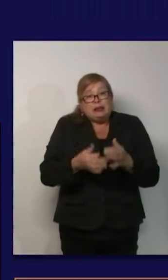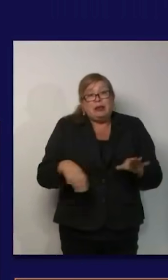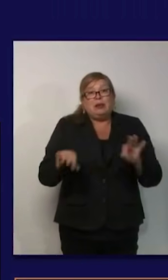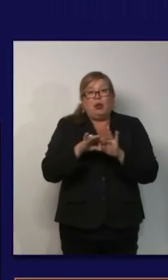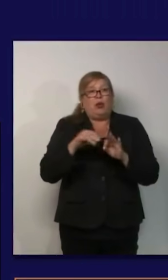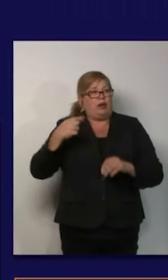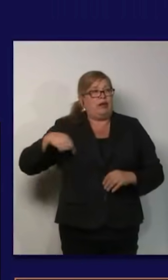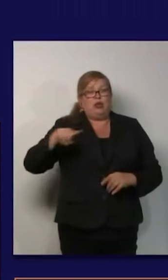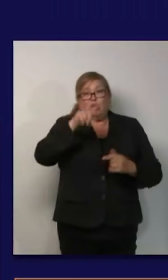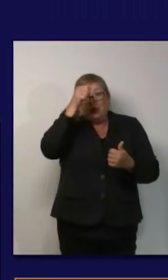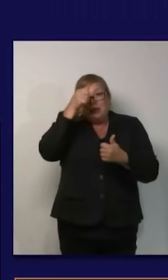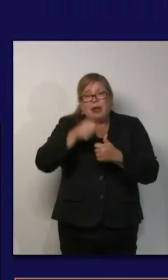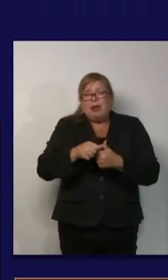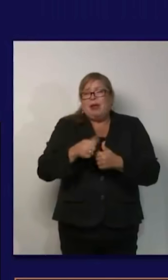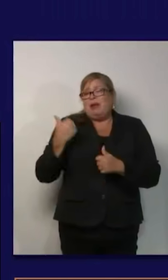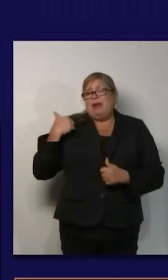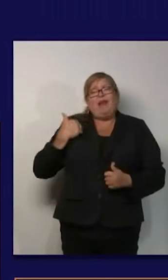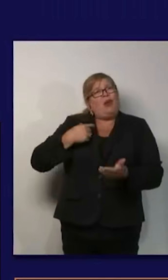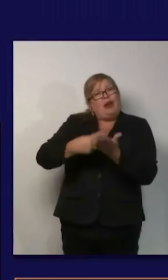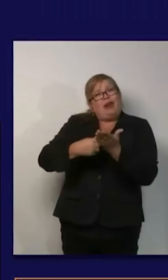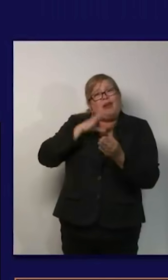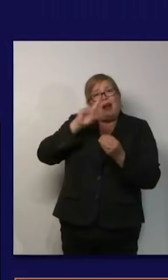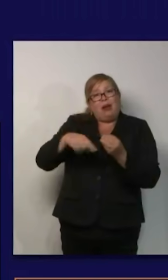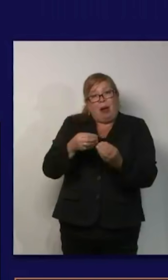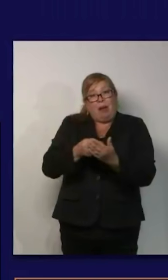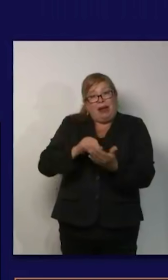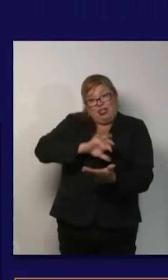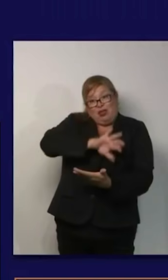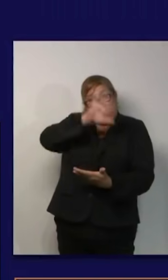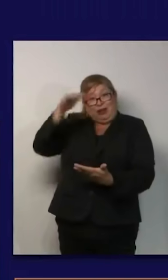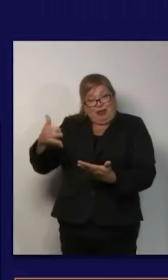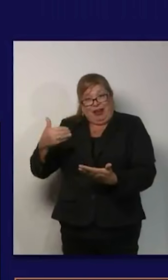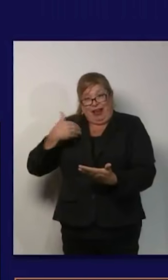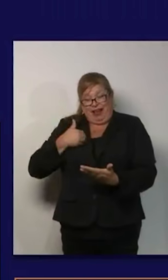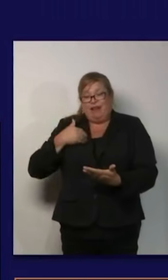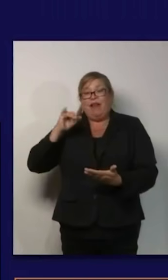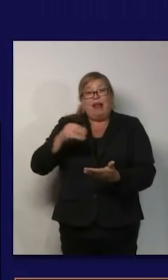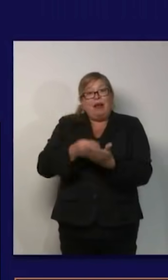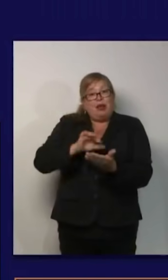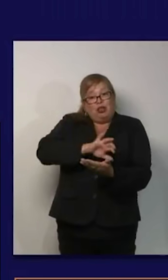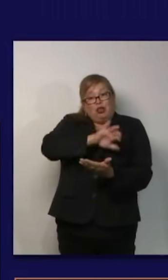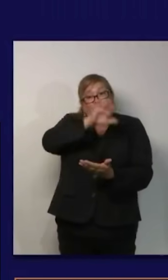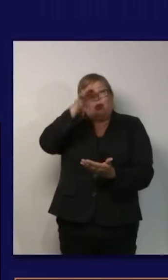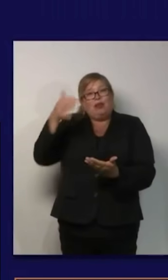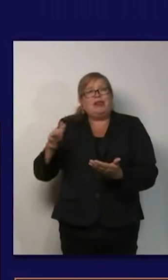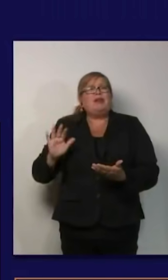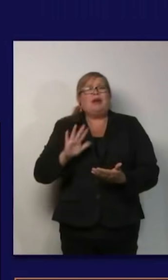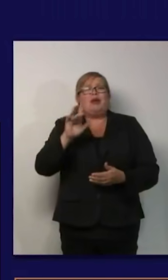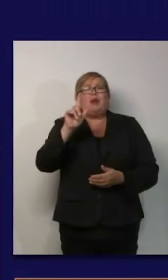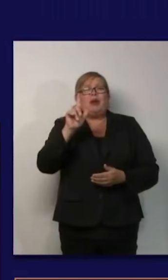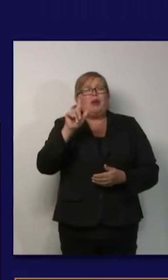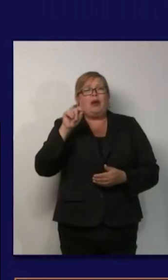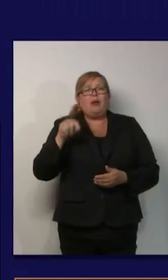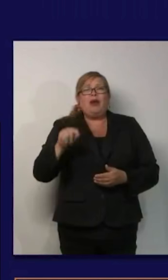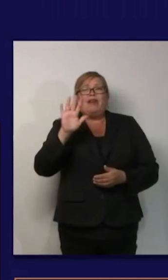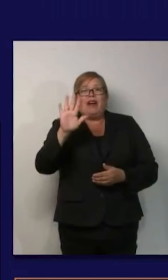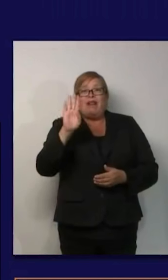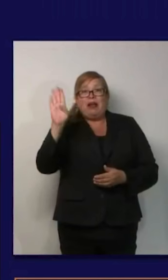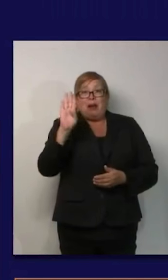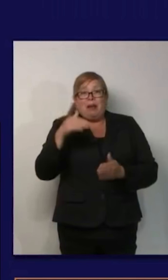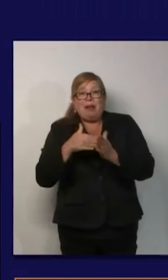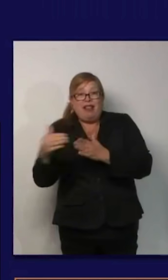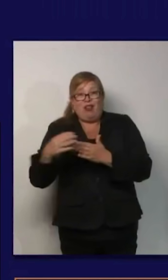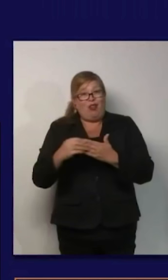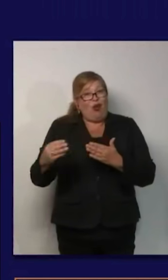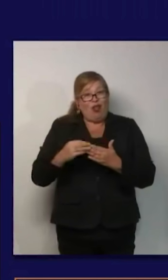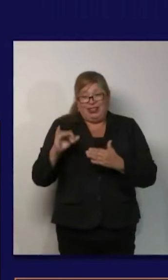of the surplus that we were debating last year, that operating surplus was in the range of $21.5 billion. That